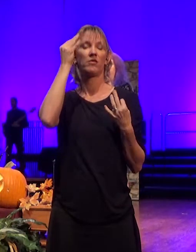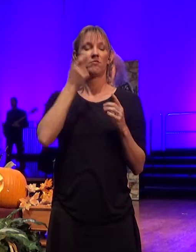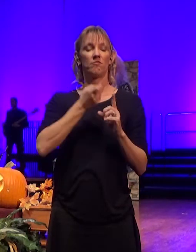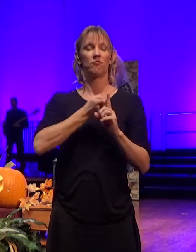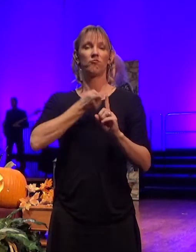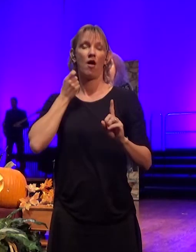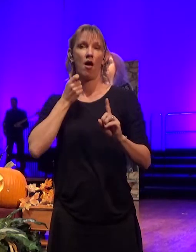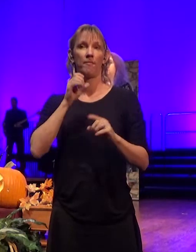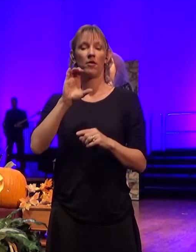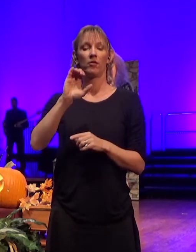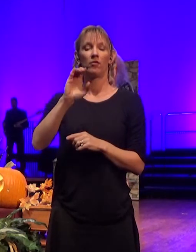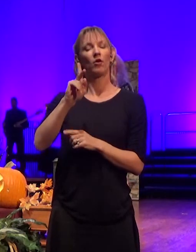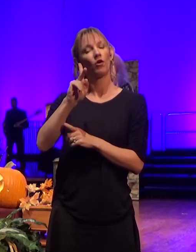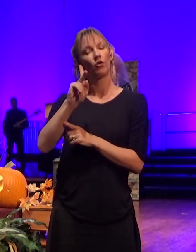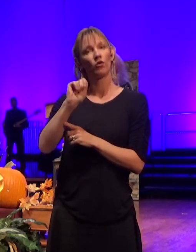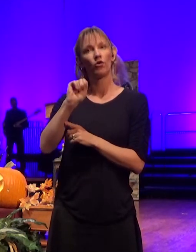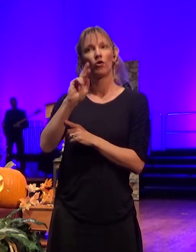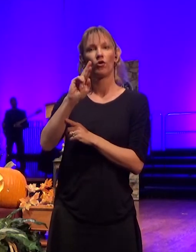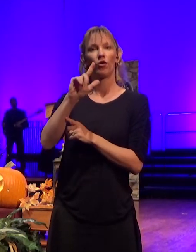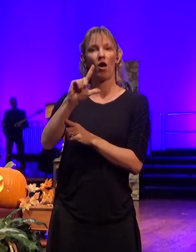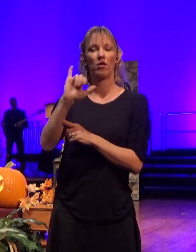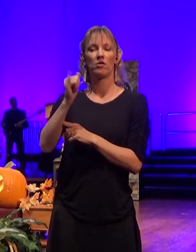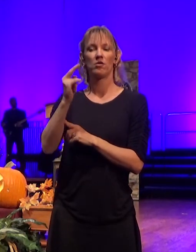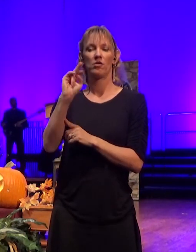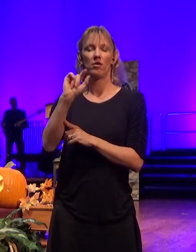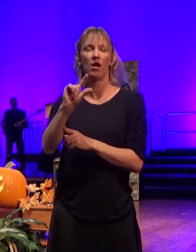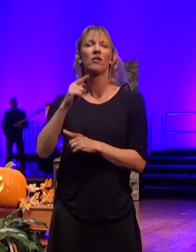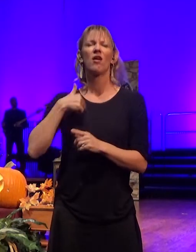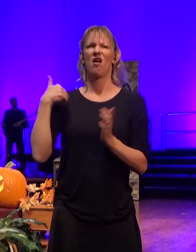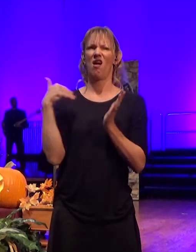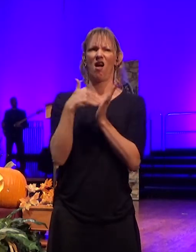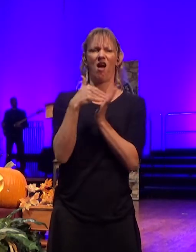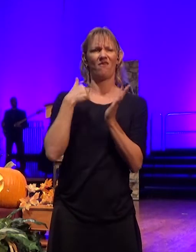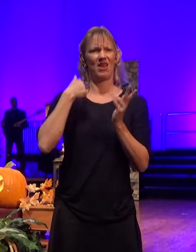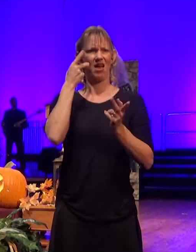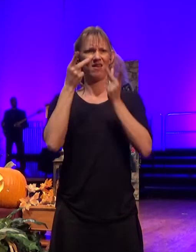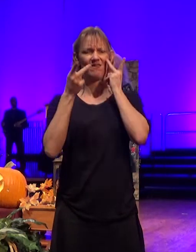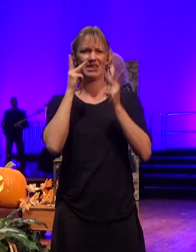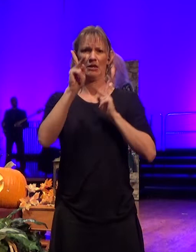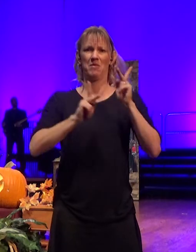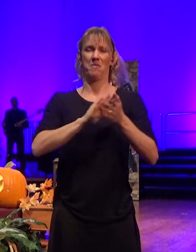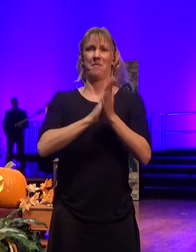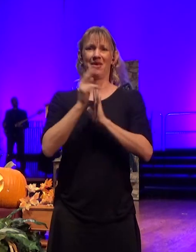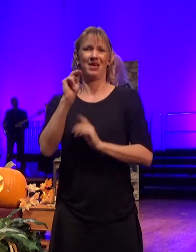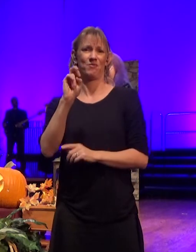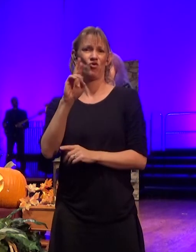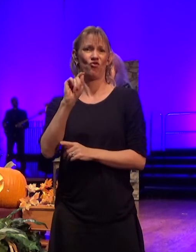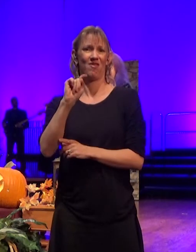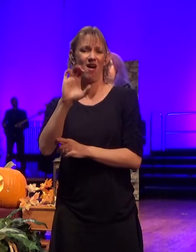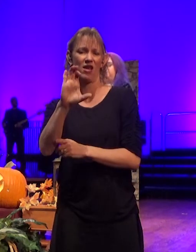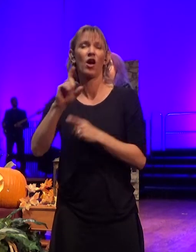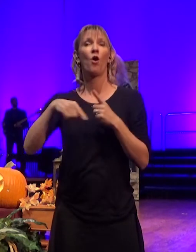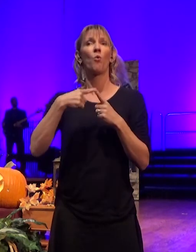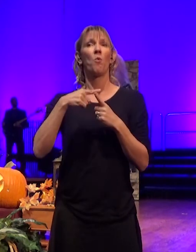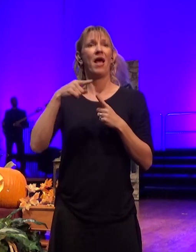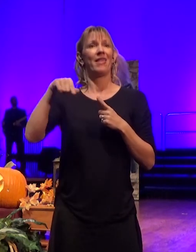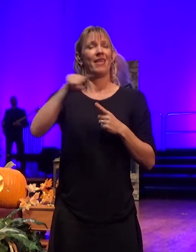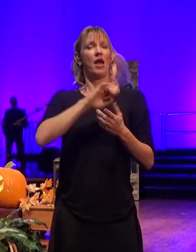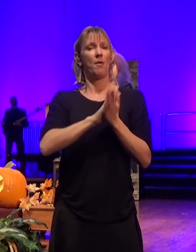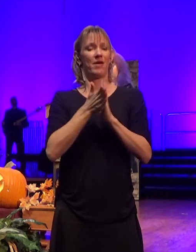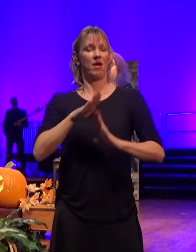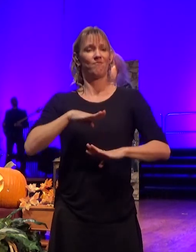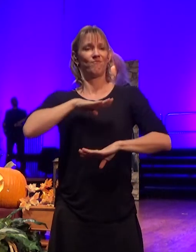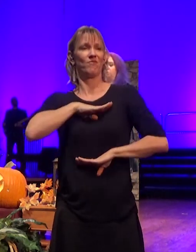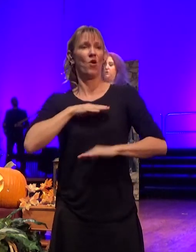Today's inspirational thoughts come from Carl Jung. I have frequently seen people become neurotic when